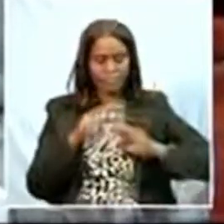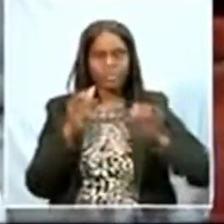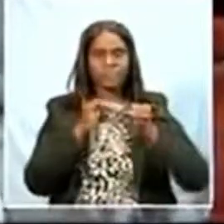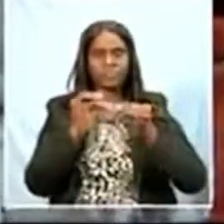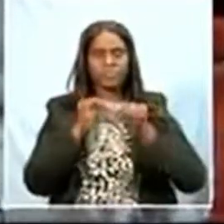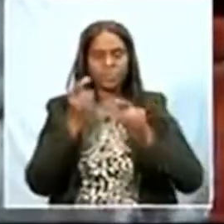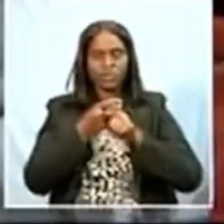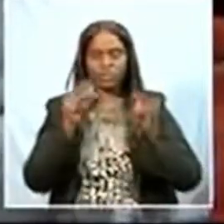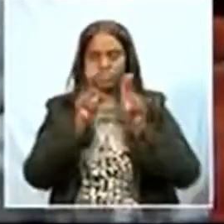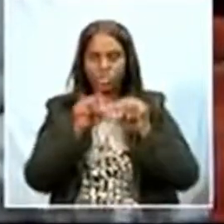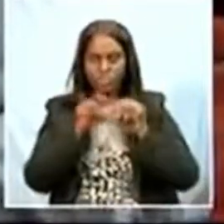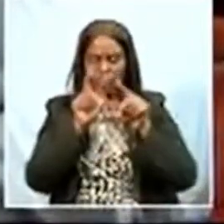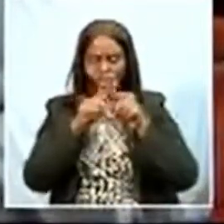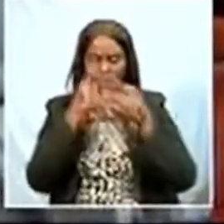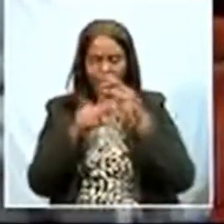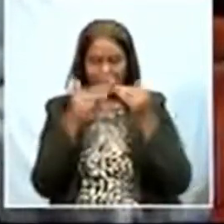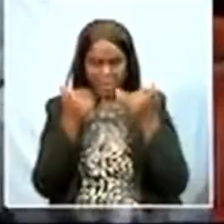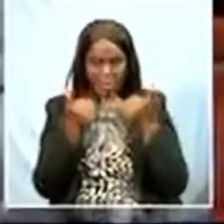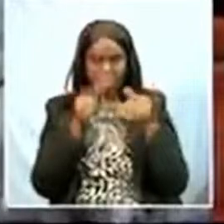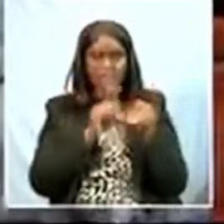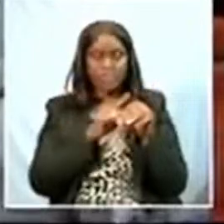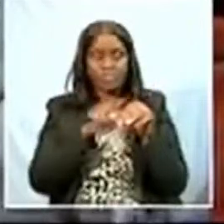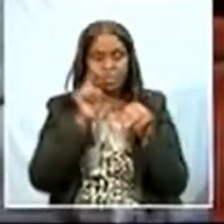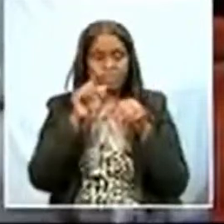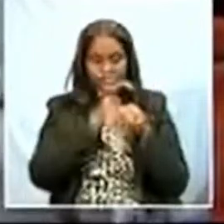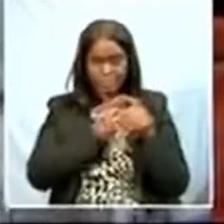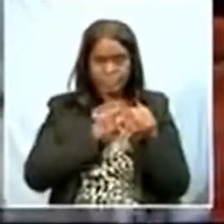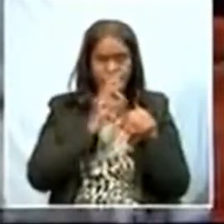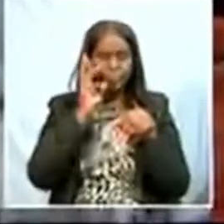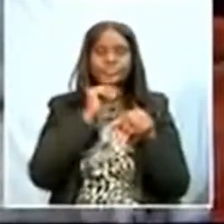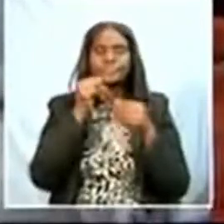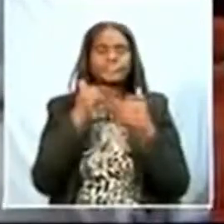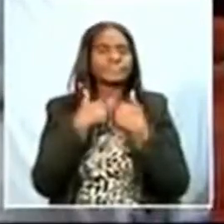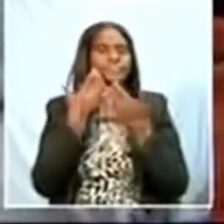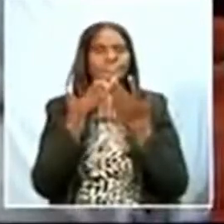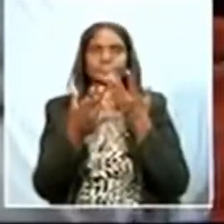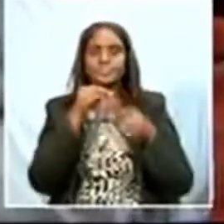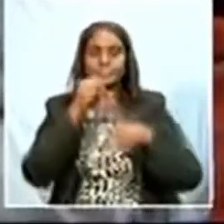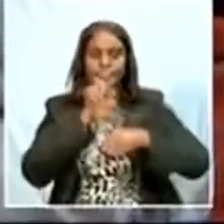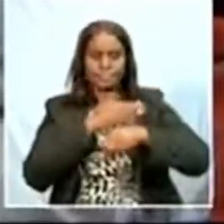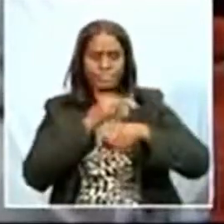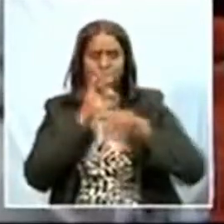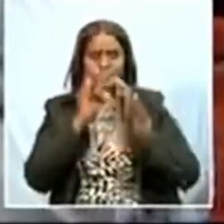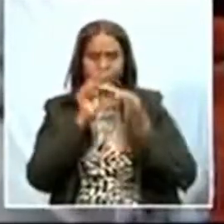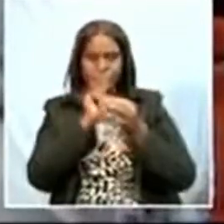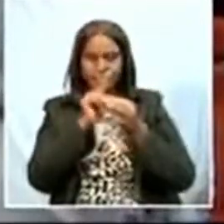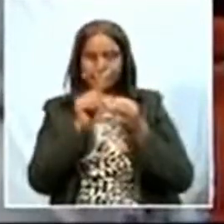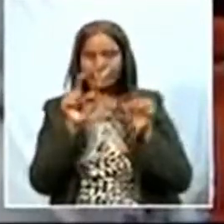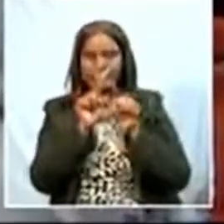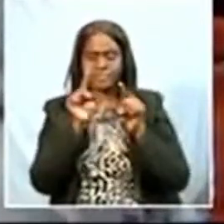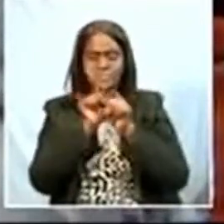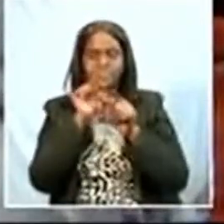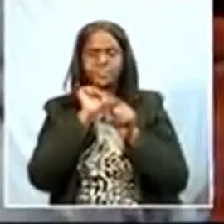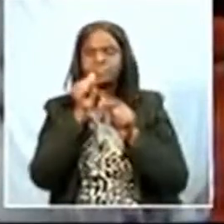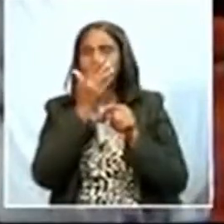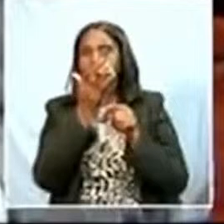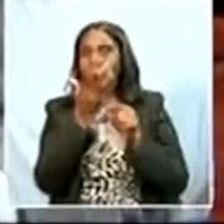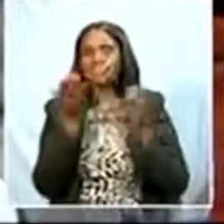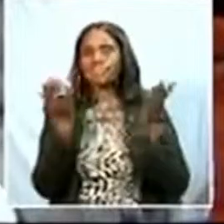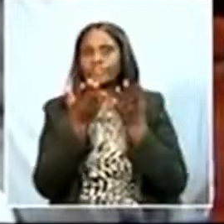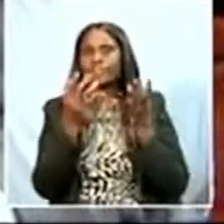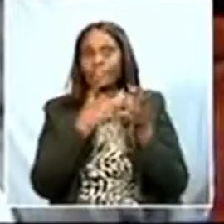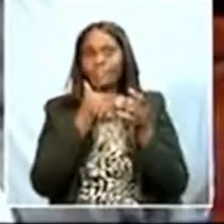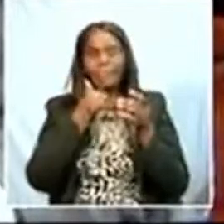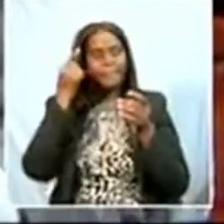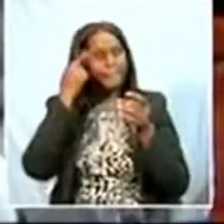the normal incentives. But in the meantime, that company would not have maybe invested if those incentives were not granted. So I